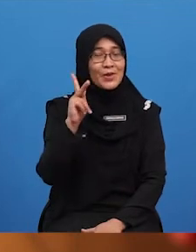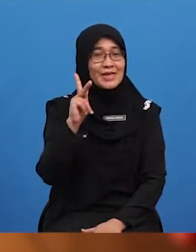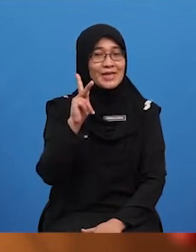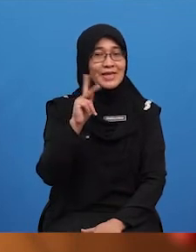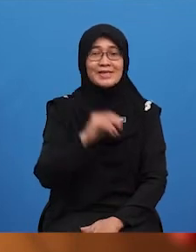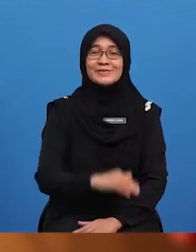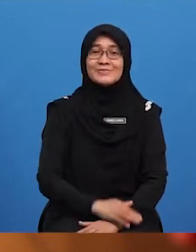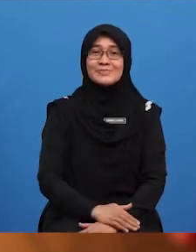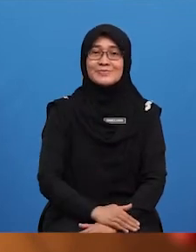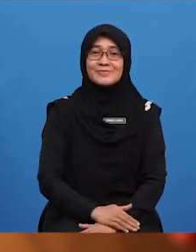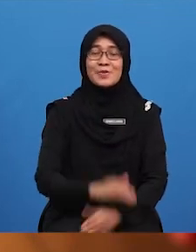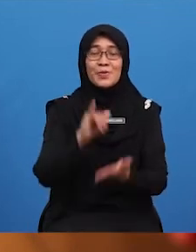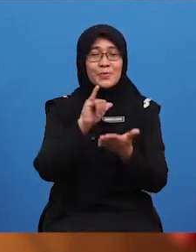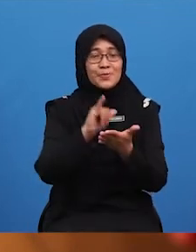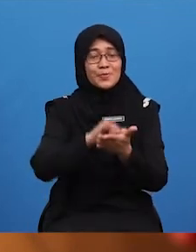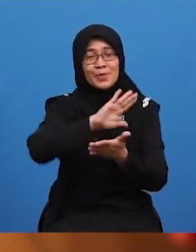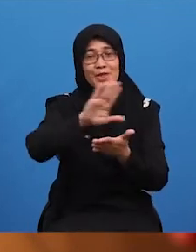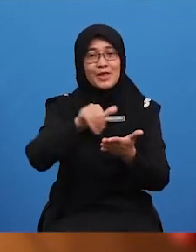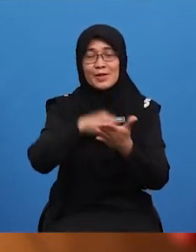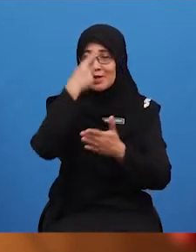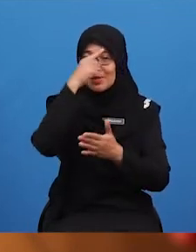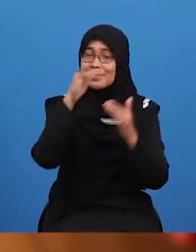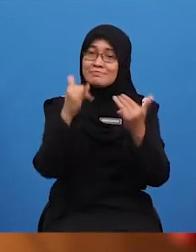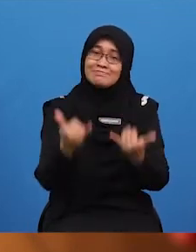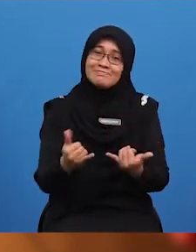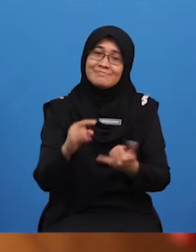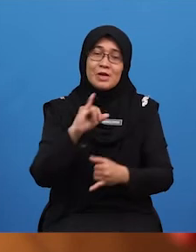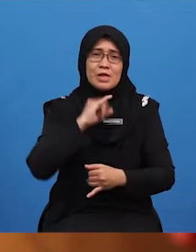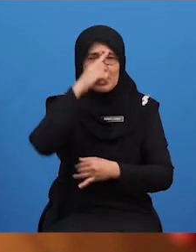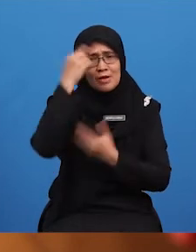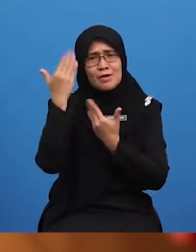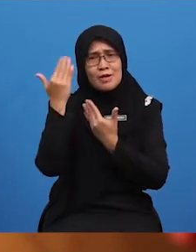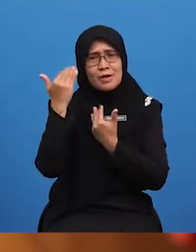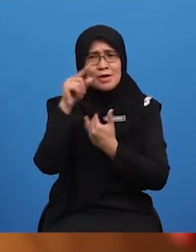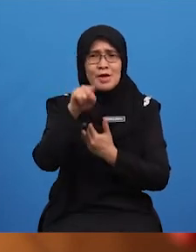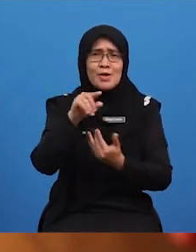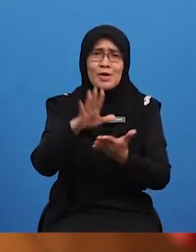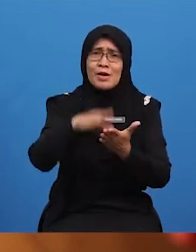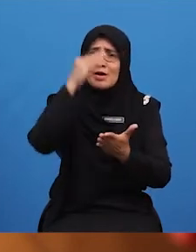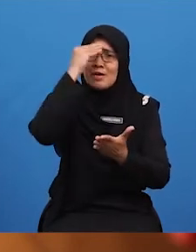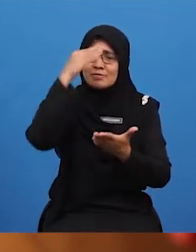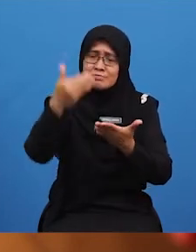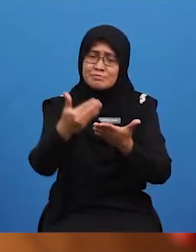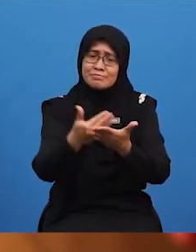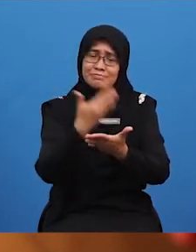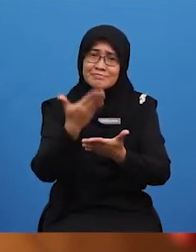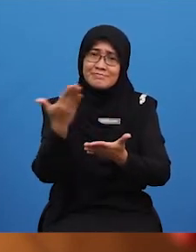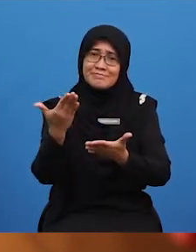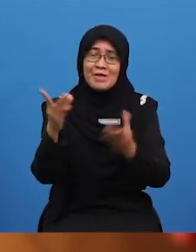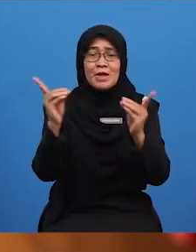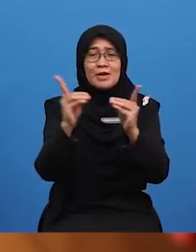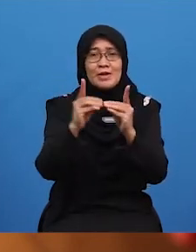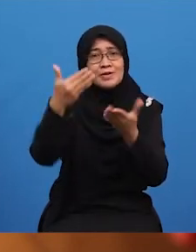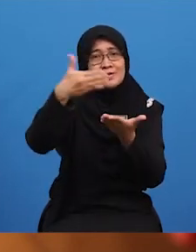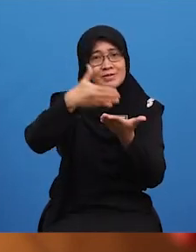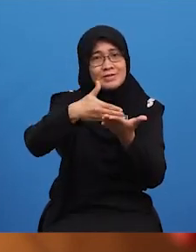Alright, boys and girls, that's all for now. I hope you have learned new things from this session. See you